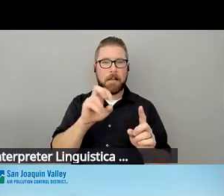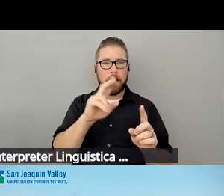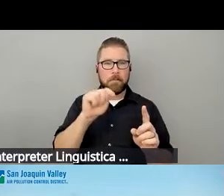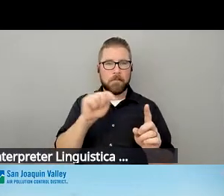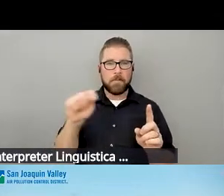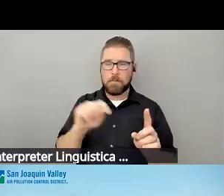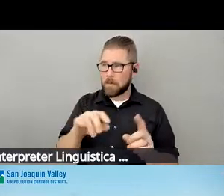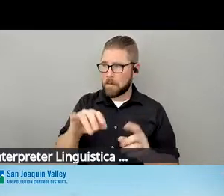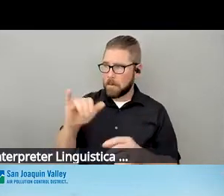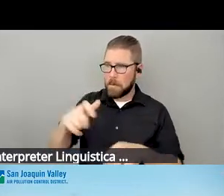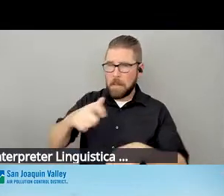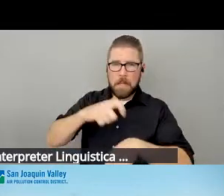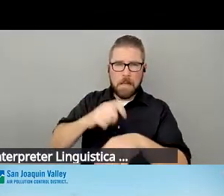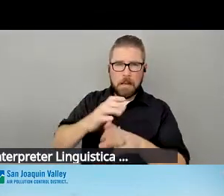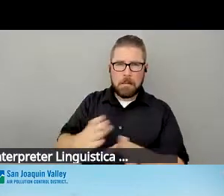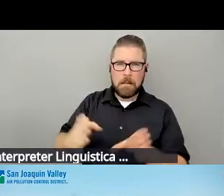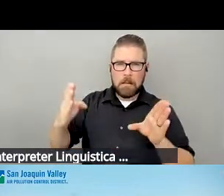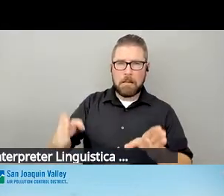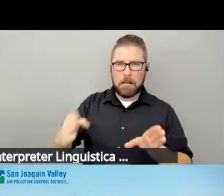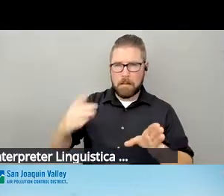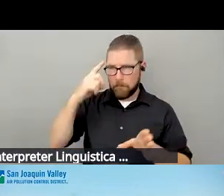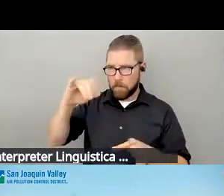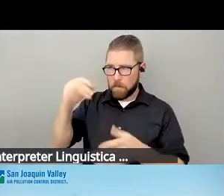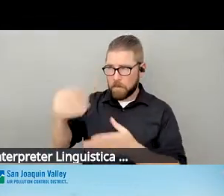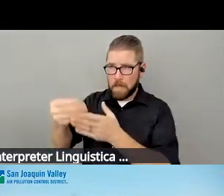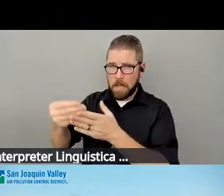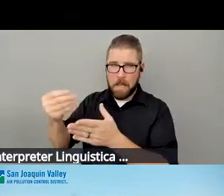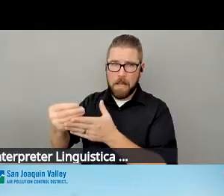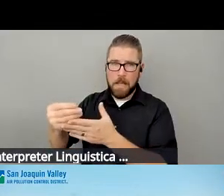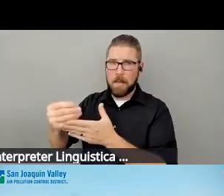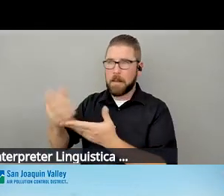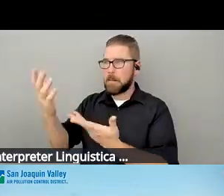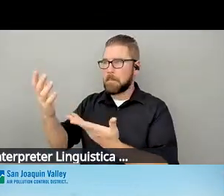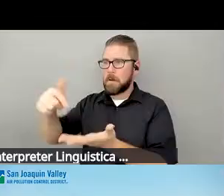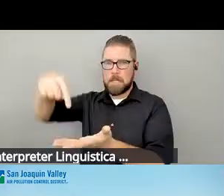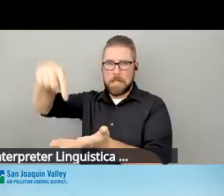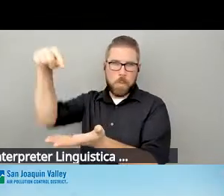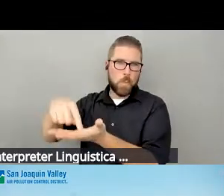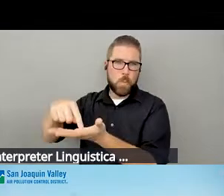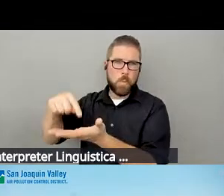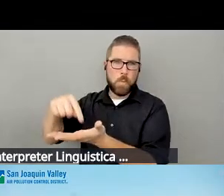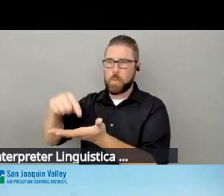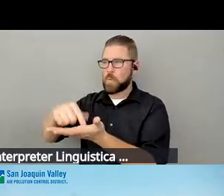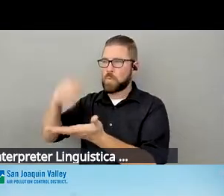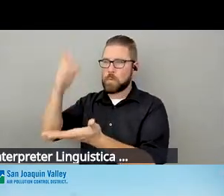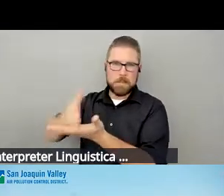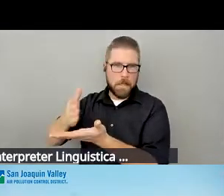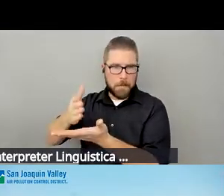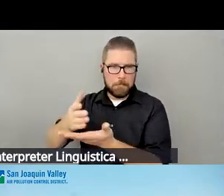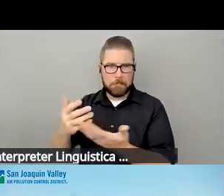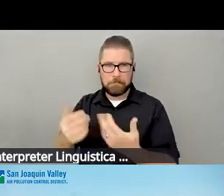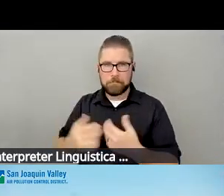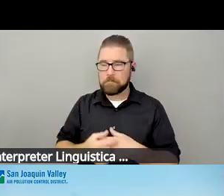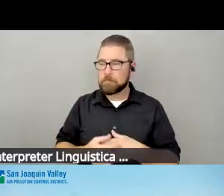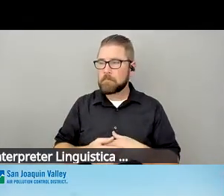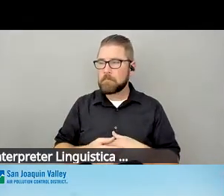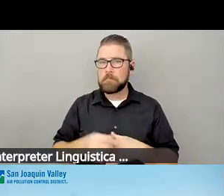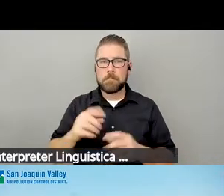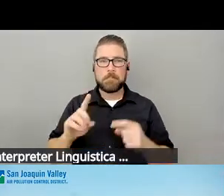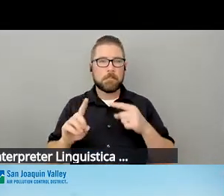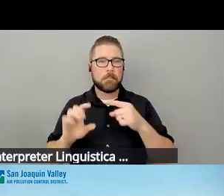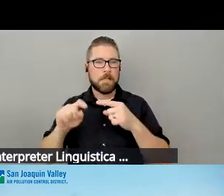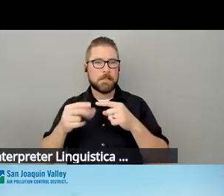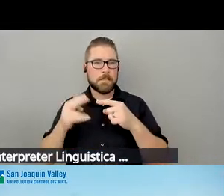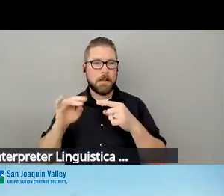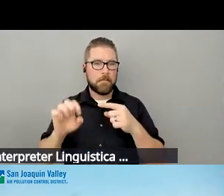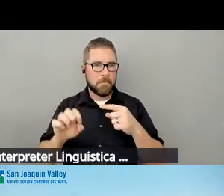This is Stephanie. Sarah mentioned a couple of those deadlines. I'd have to follow up more specifically, but generally overall with those heavy duty type